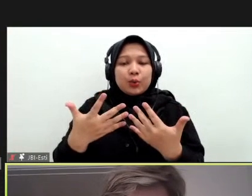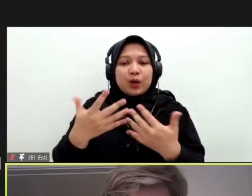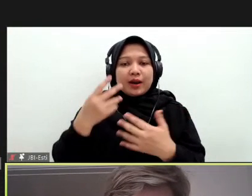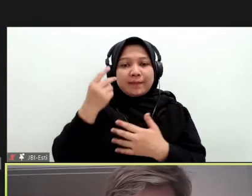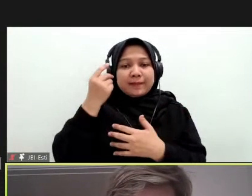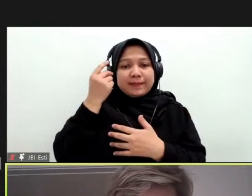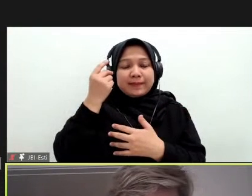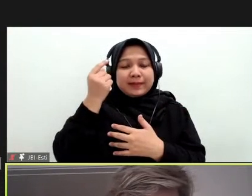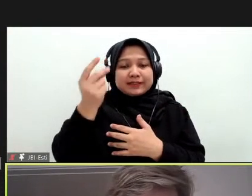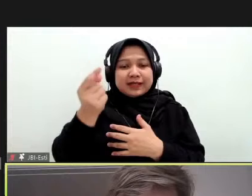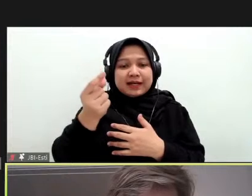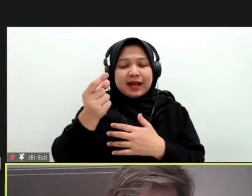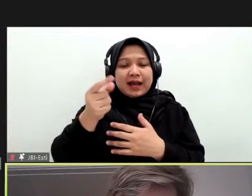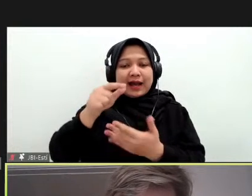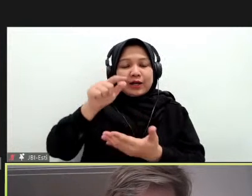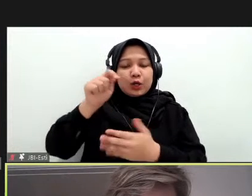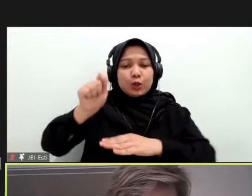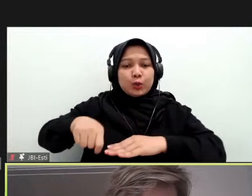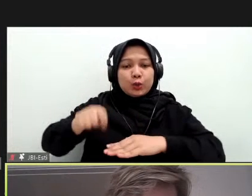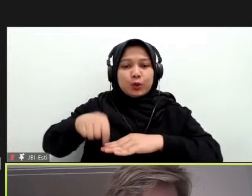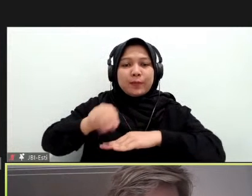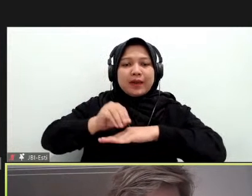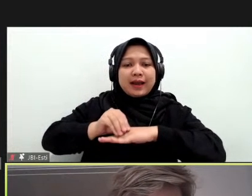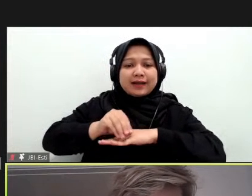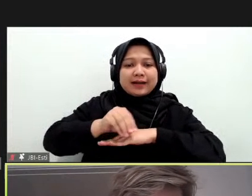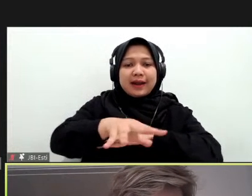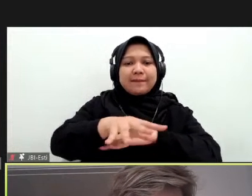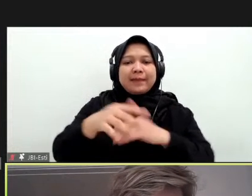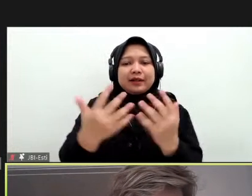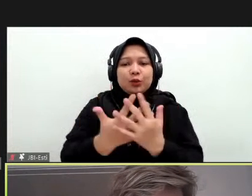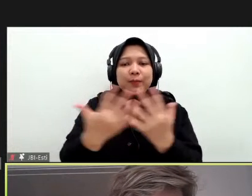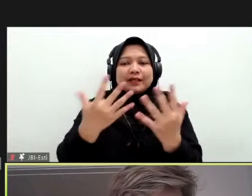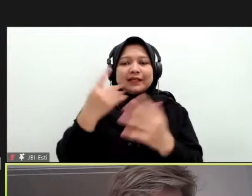the priorities of G20 and C20.